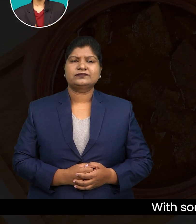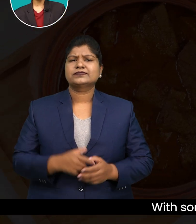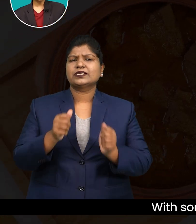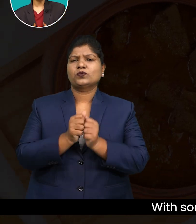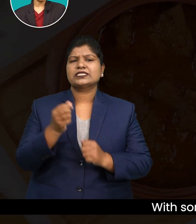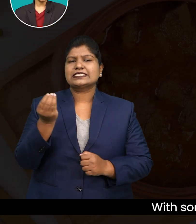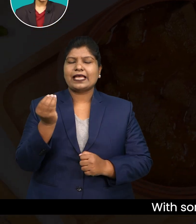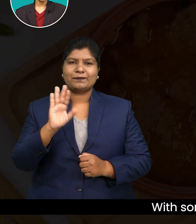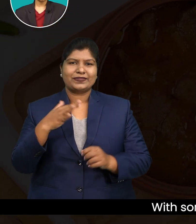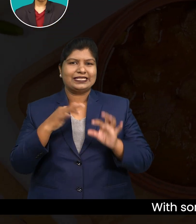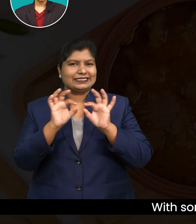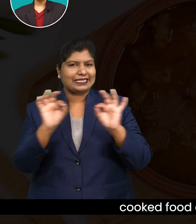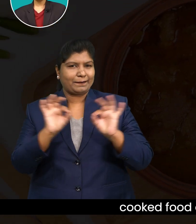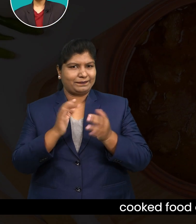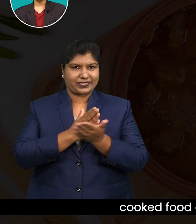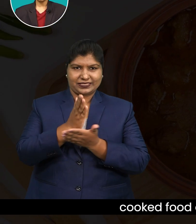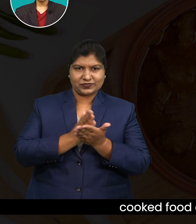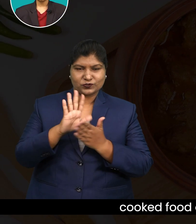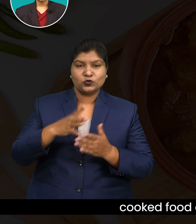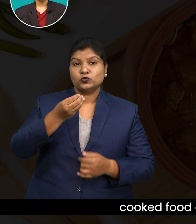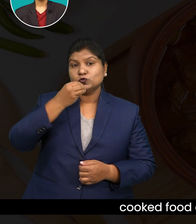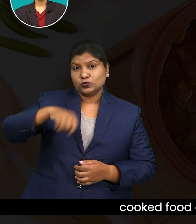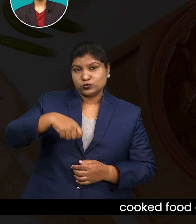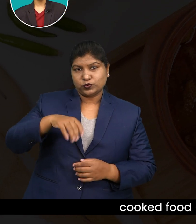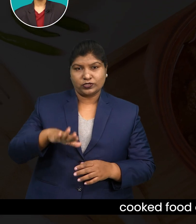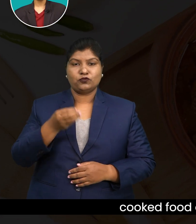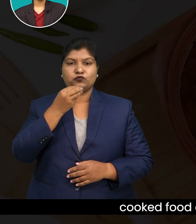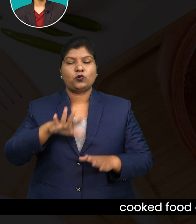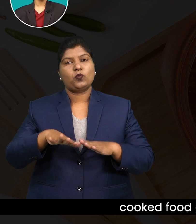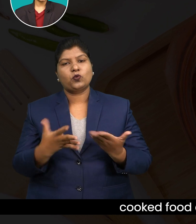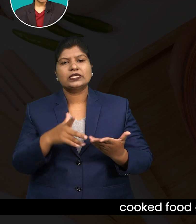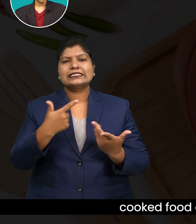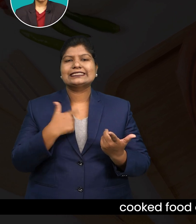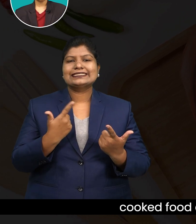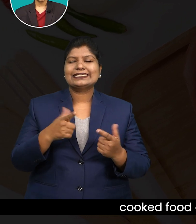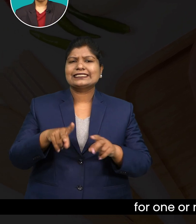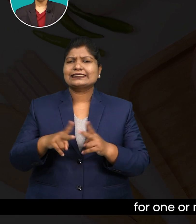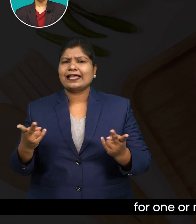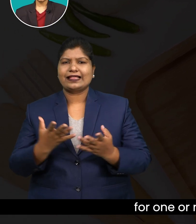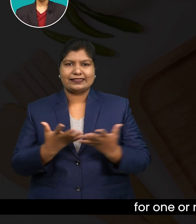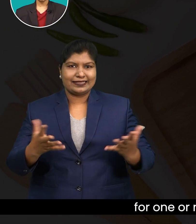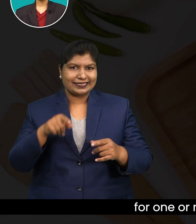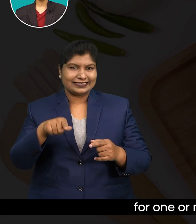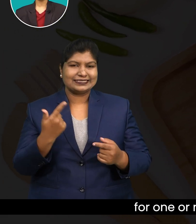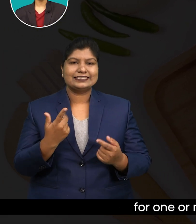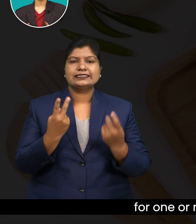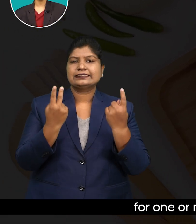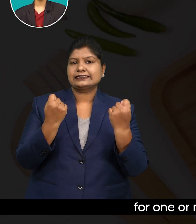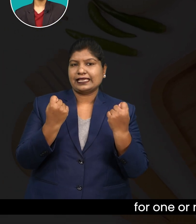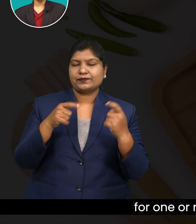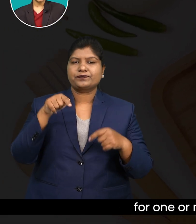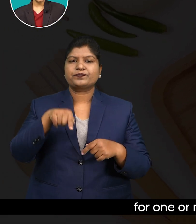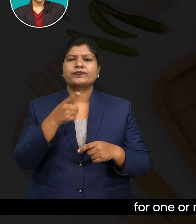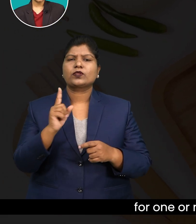With some simple methods, cooked food or a raw ingredient tested for one or more of